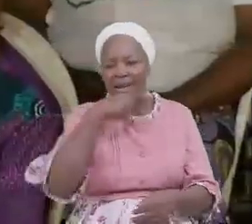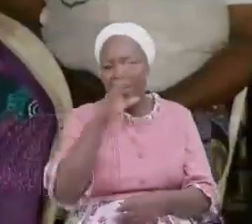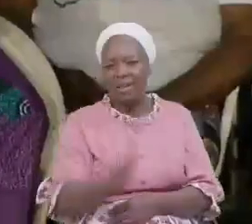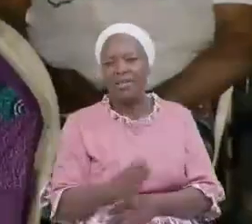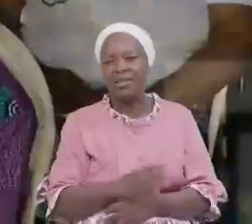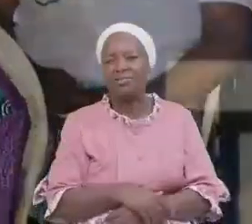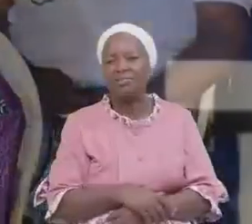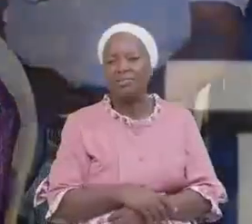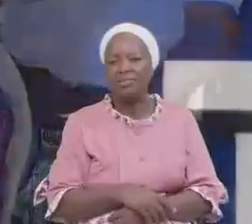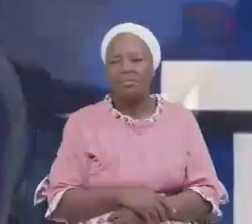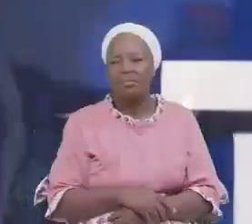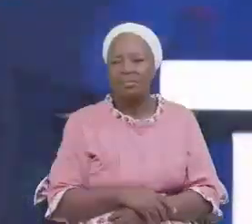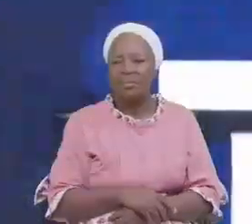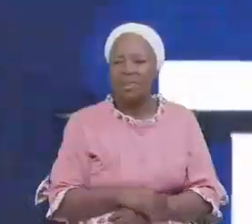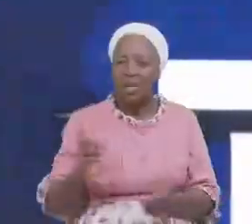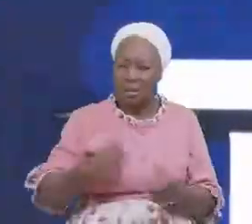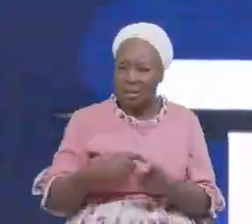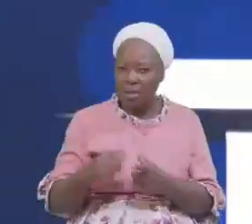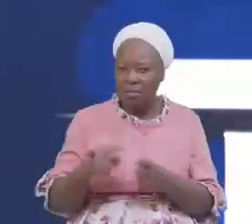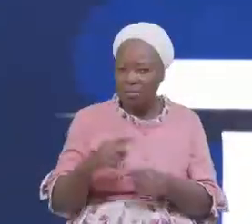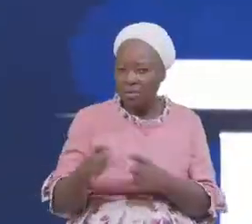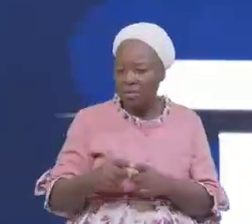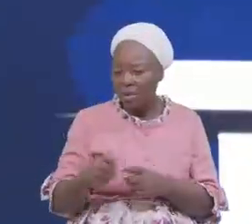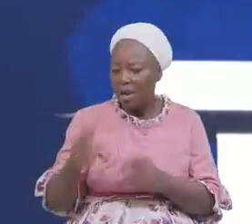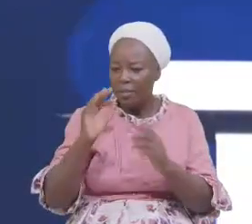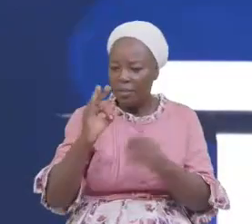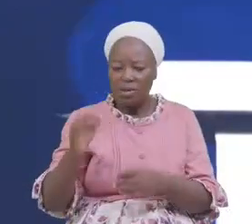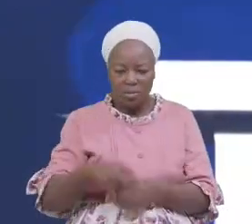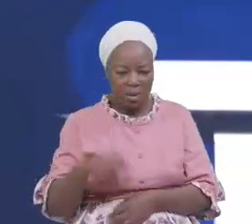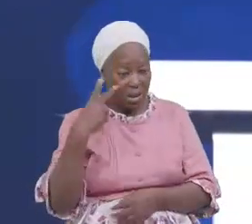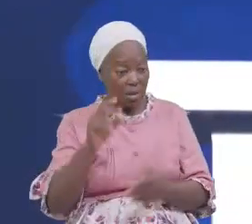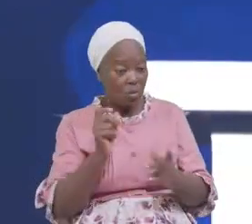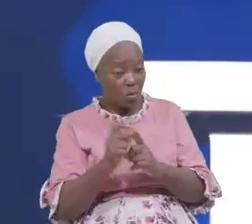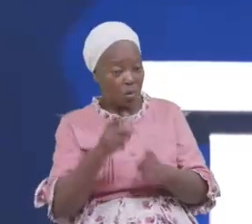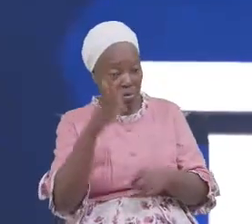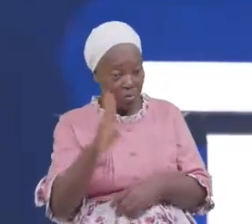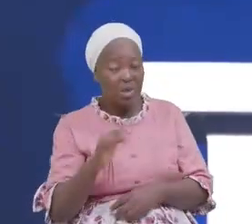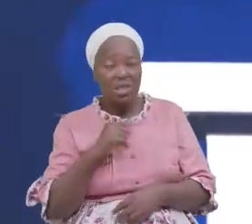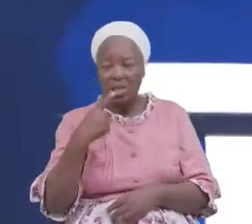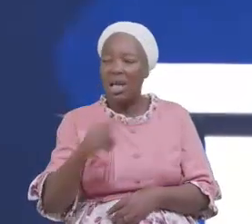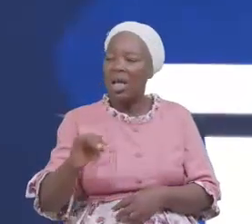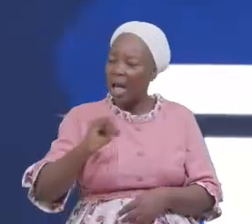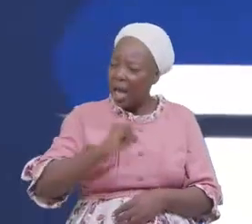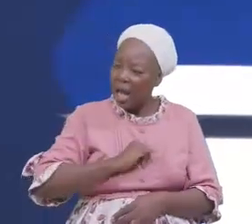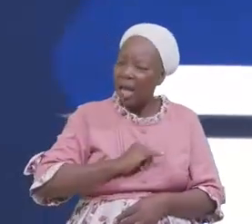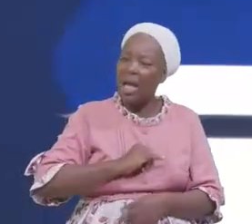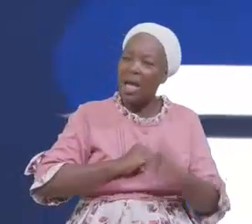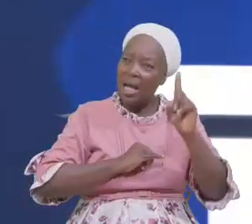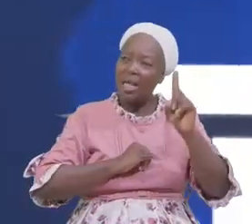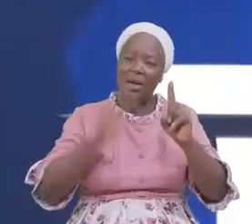As we're preaching, we'll say, look at the word of God. He'll say, I'll come and heal you.